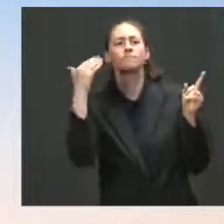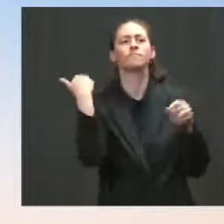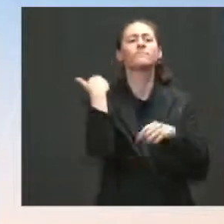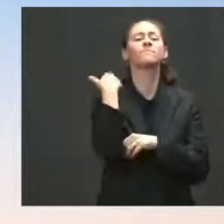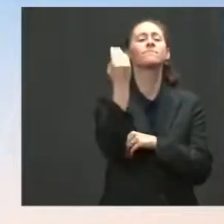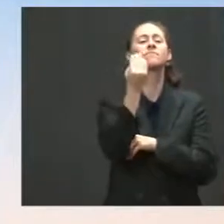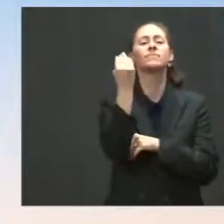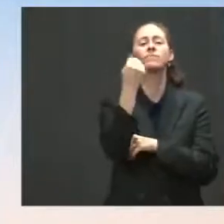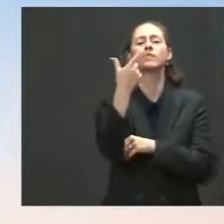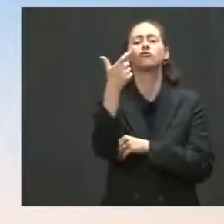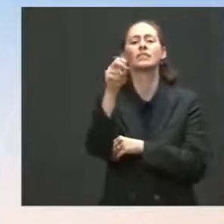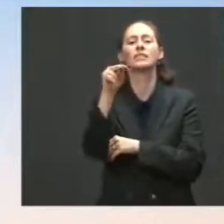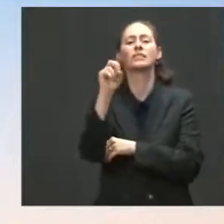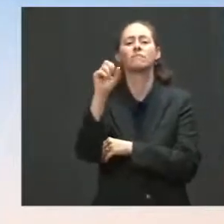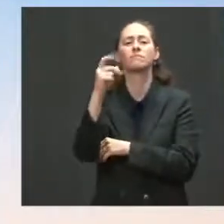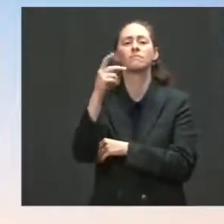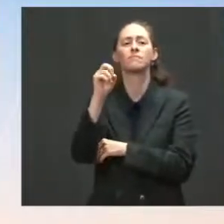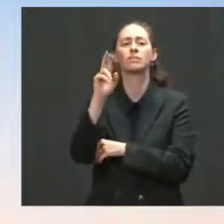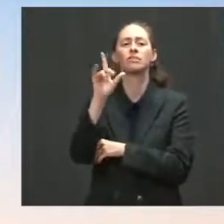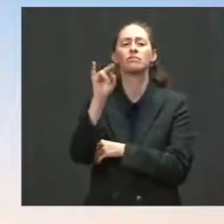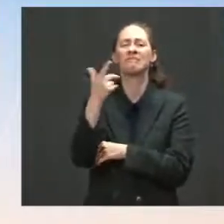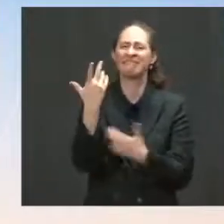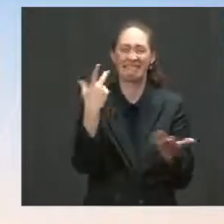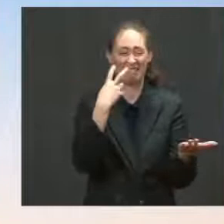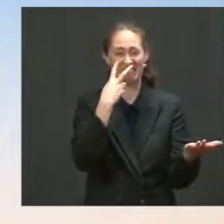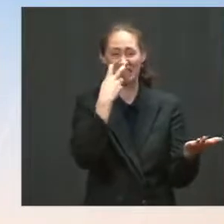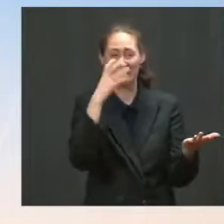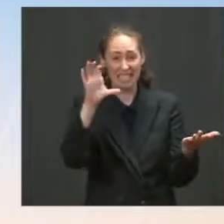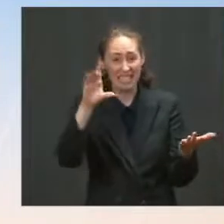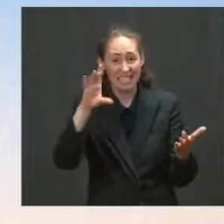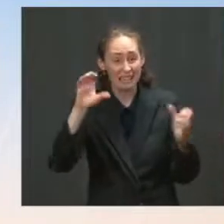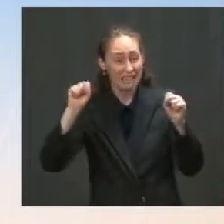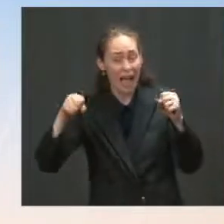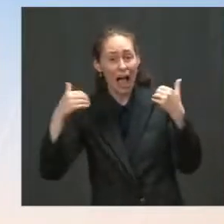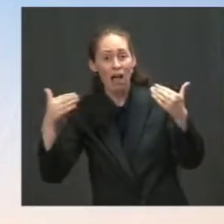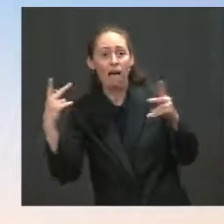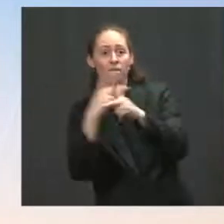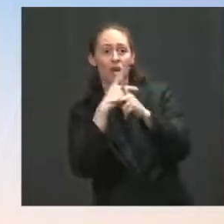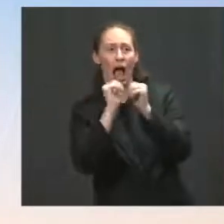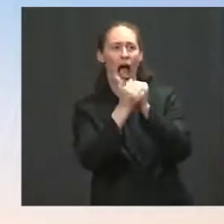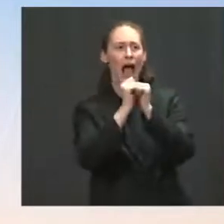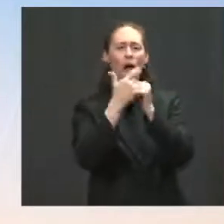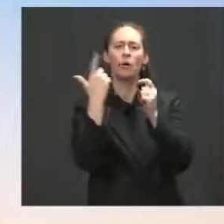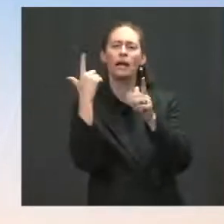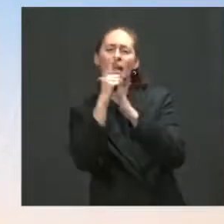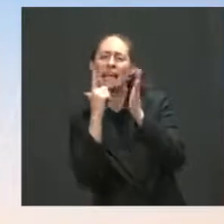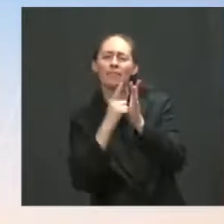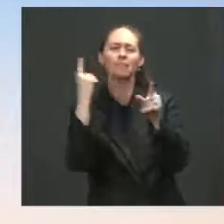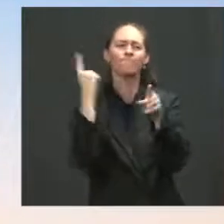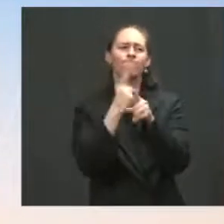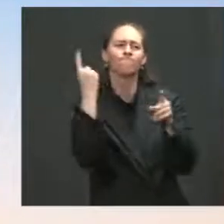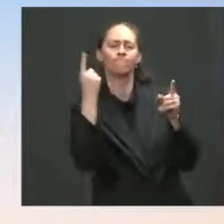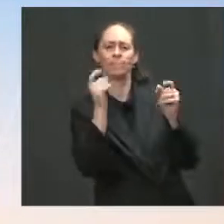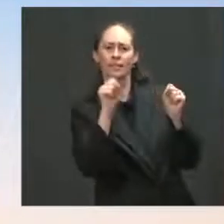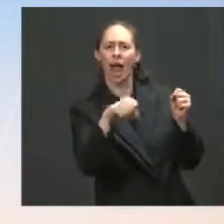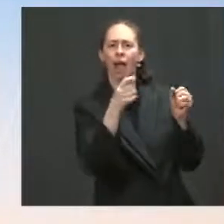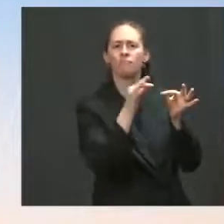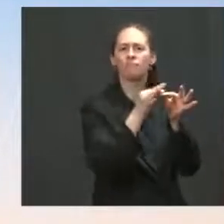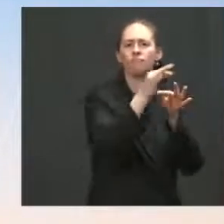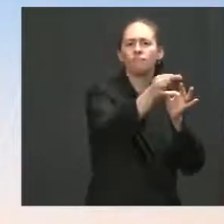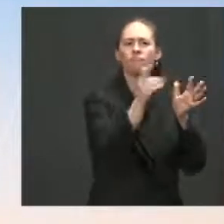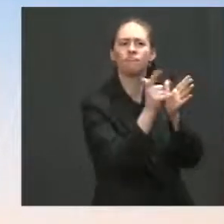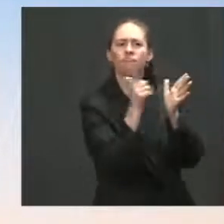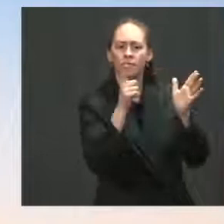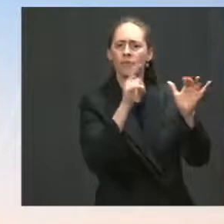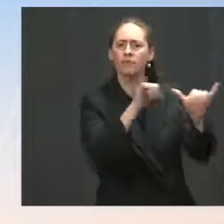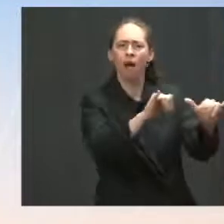and said the CDC has been unable to find the legal authority for even new targeted eviction moratoriums. There are many people across the